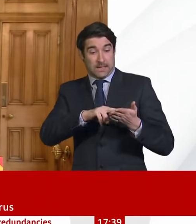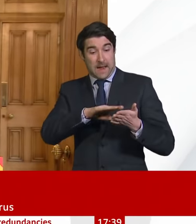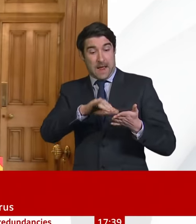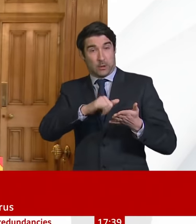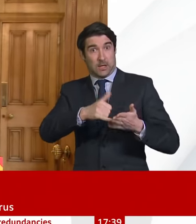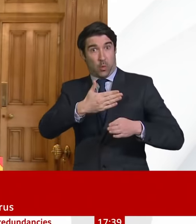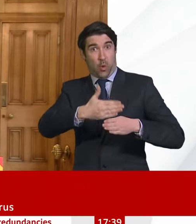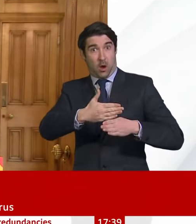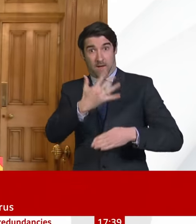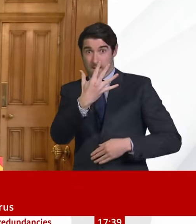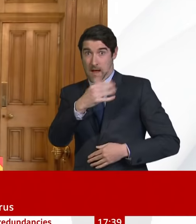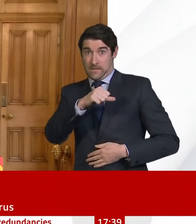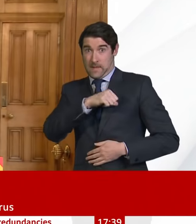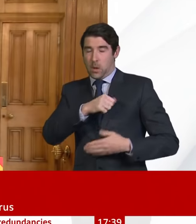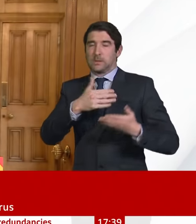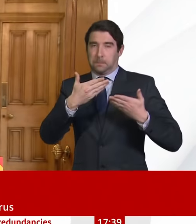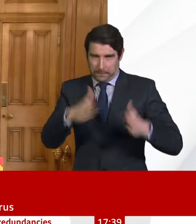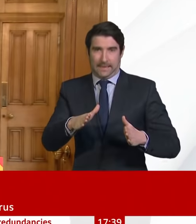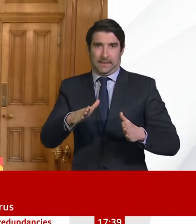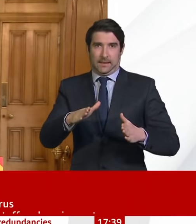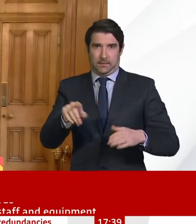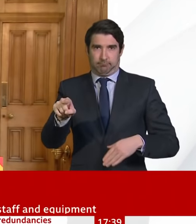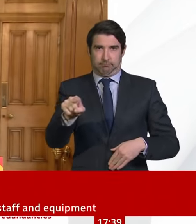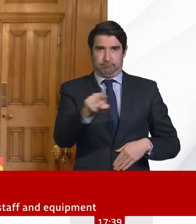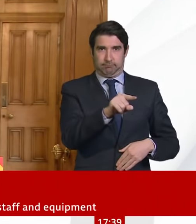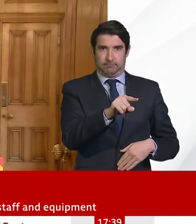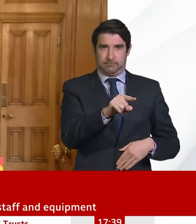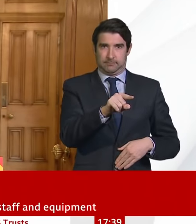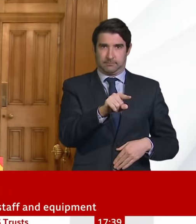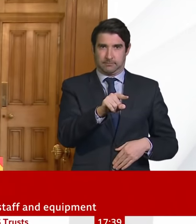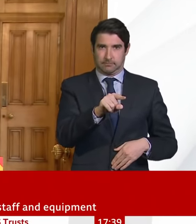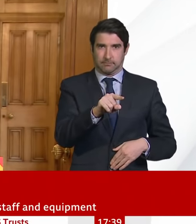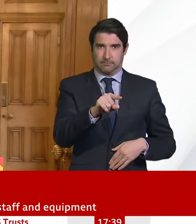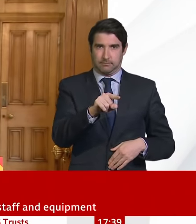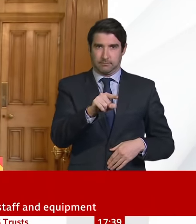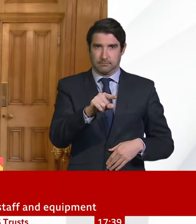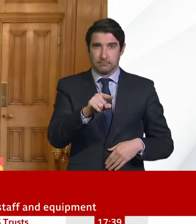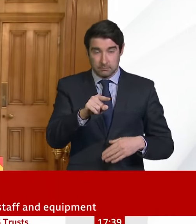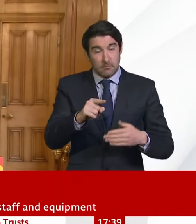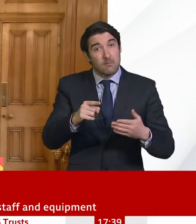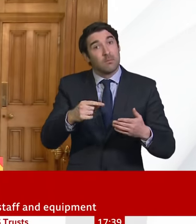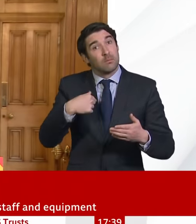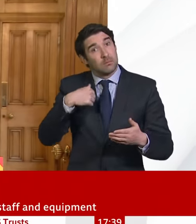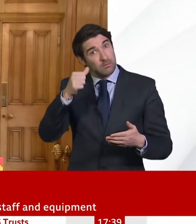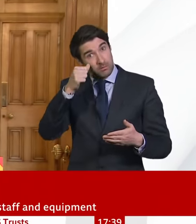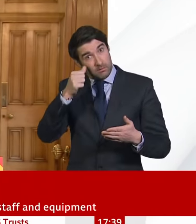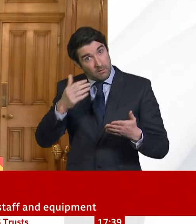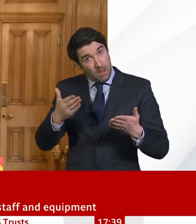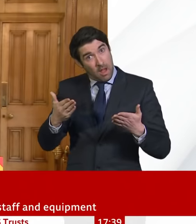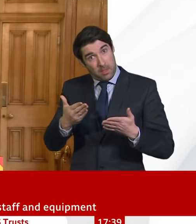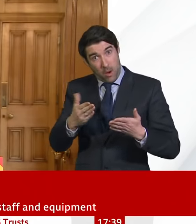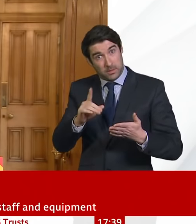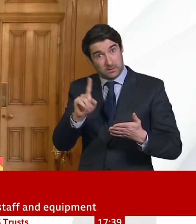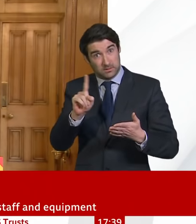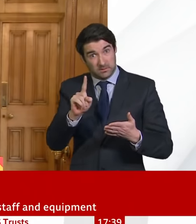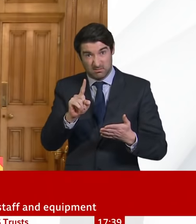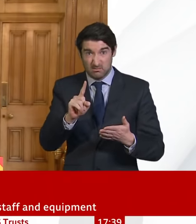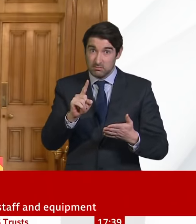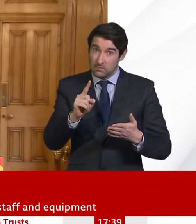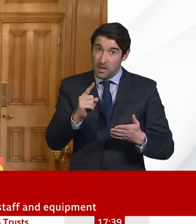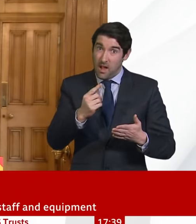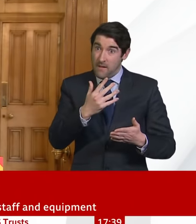5 new testing sites and these testing capabilities. Currently, there are only 5.7%